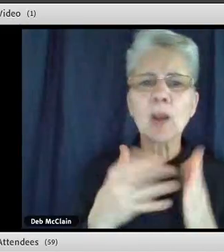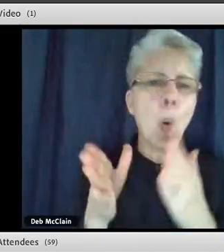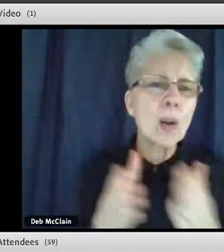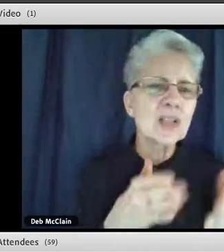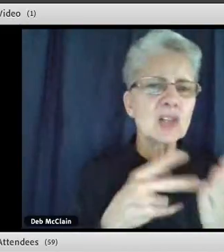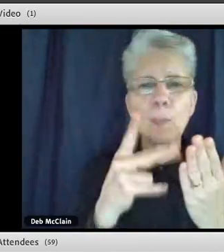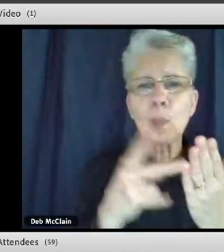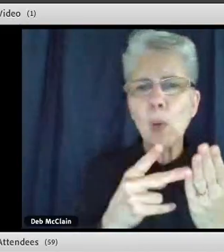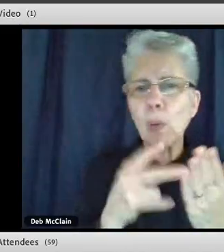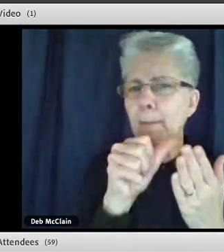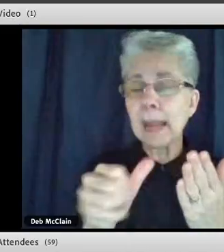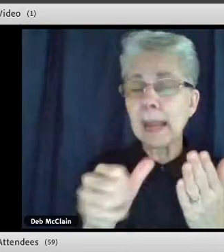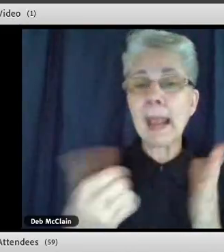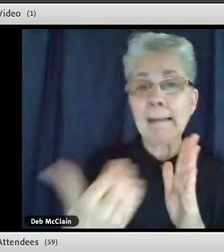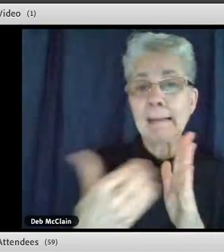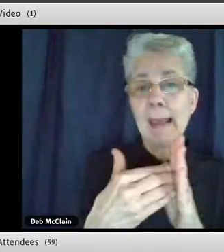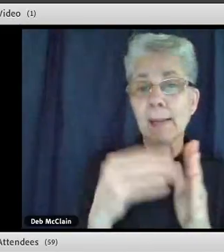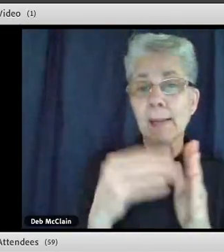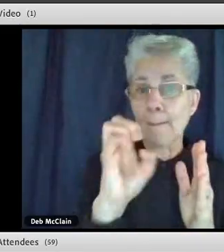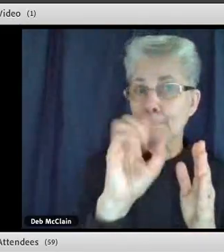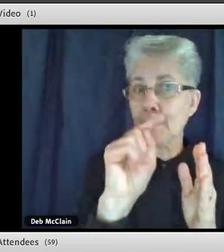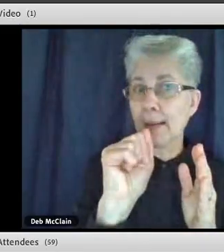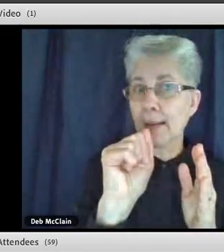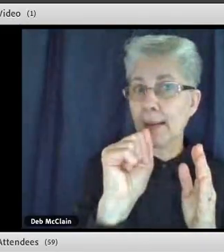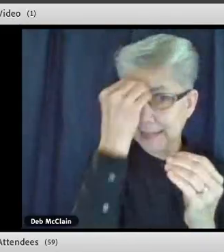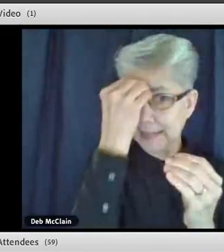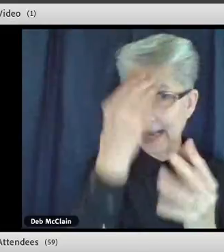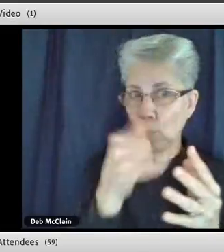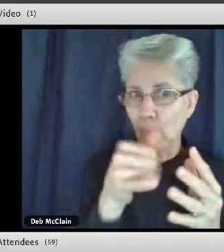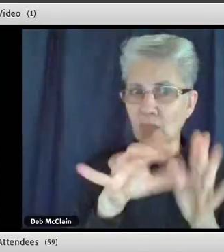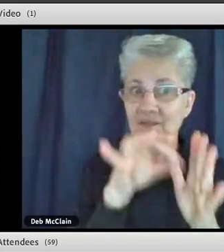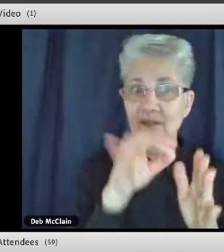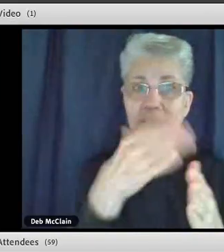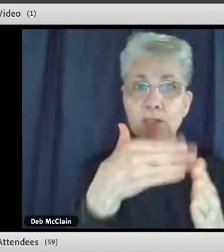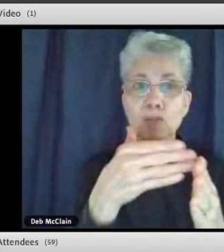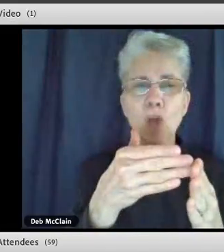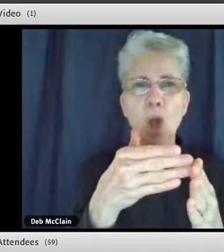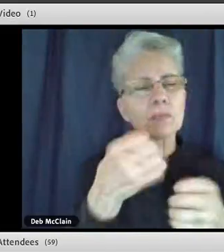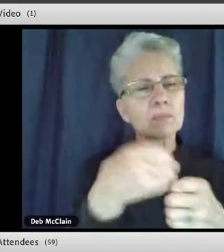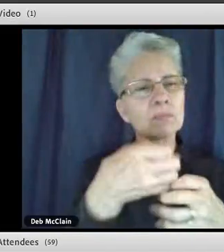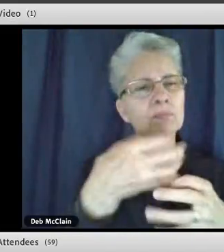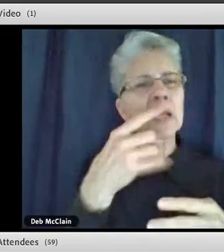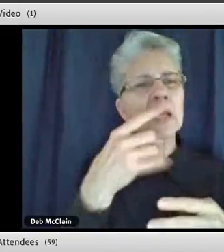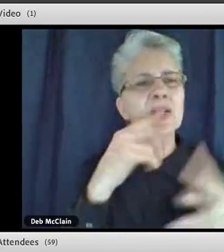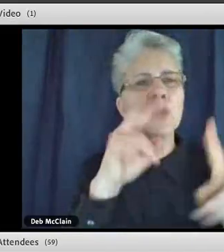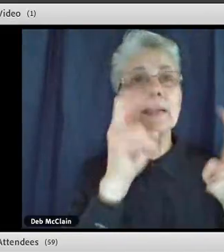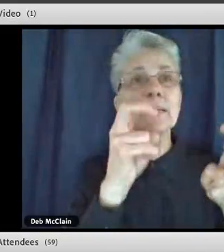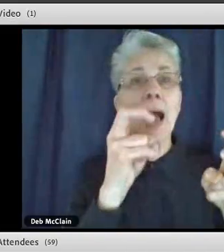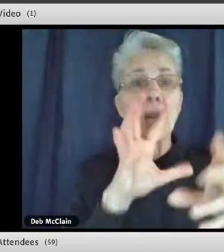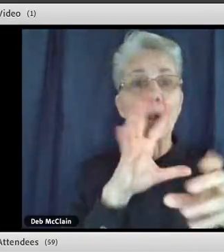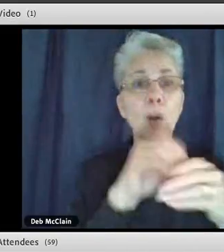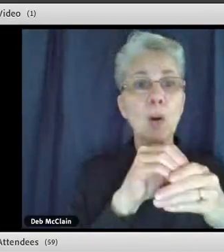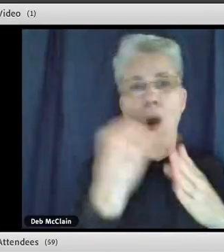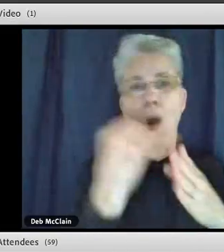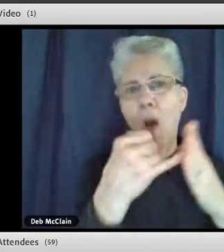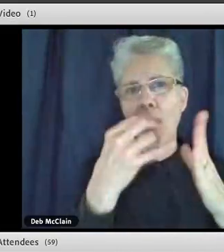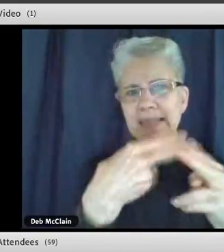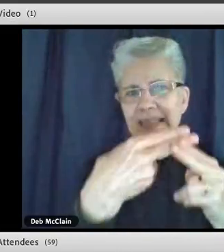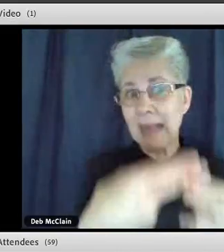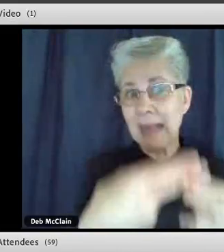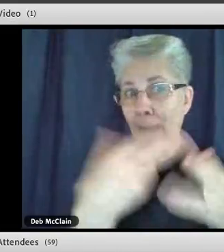metadata right there. In order to find your songs, there really needs to be a title and an artist, probably at minimum, or else it's going